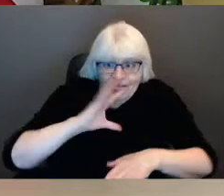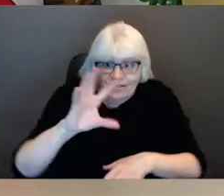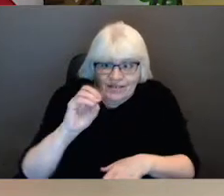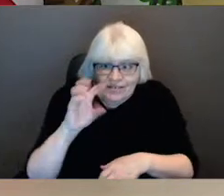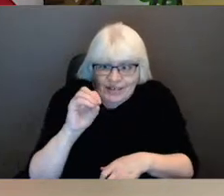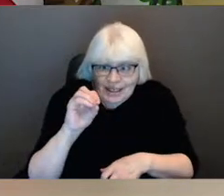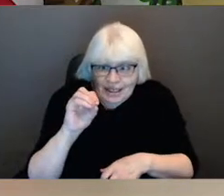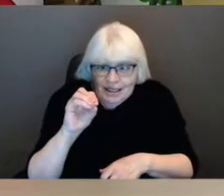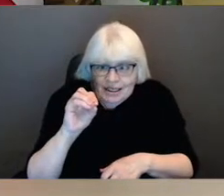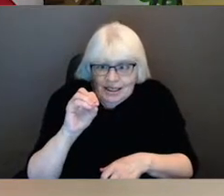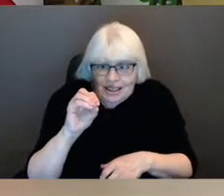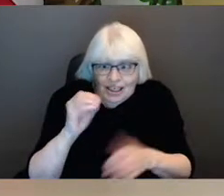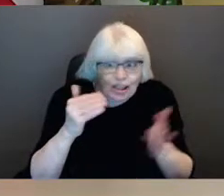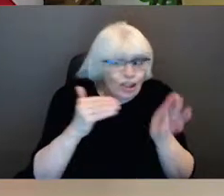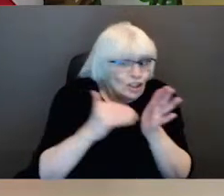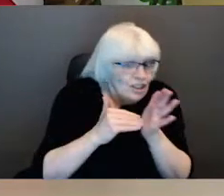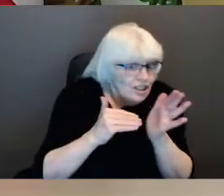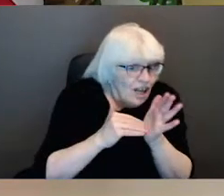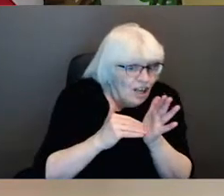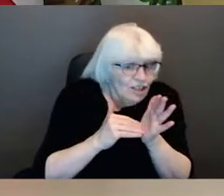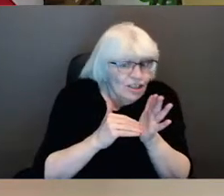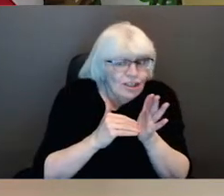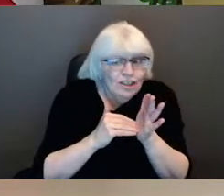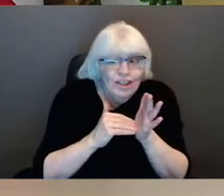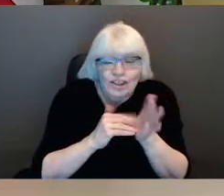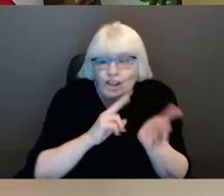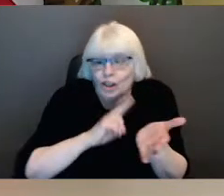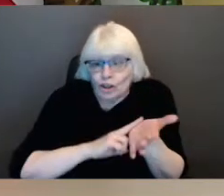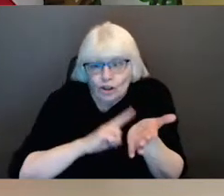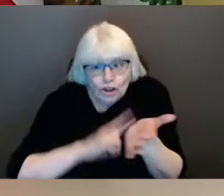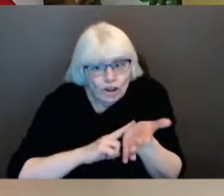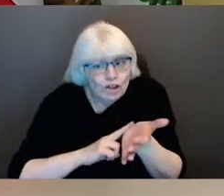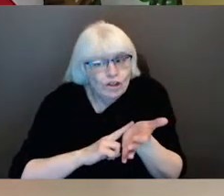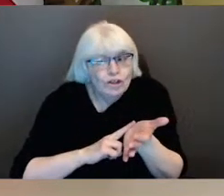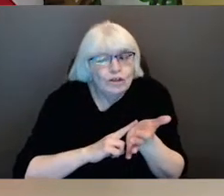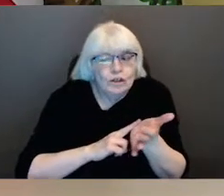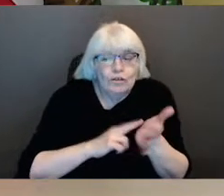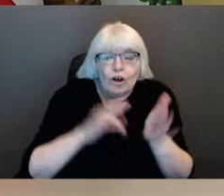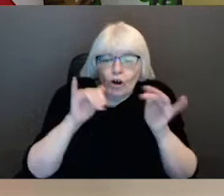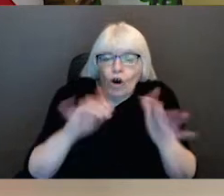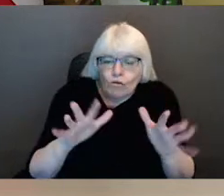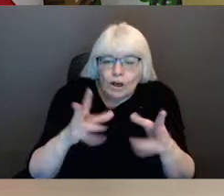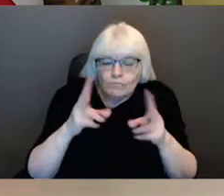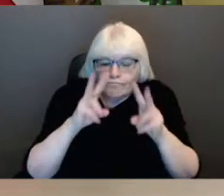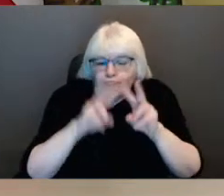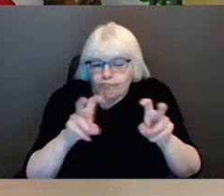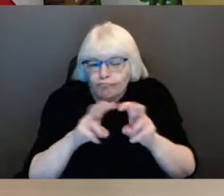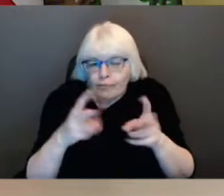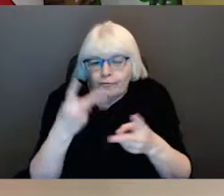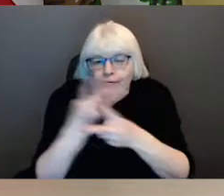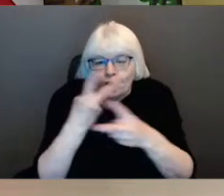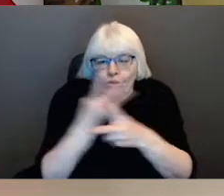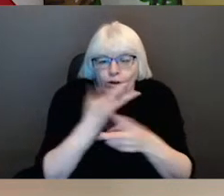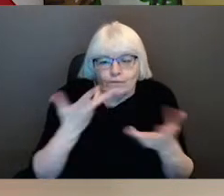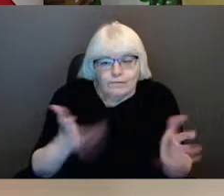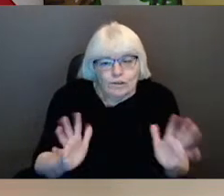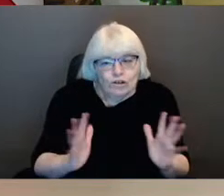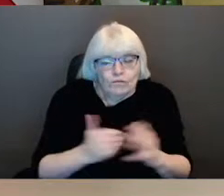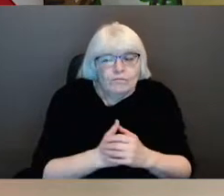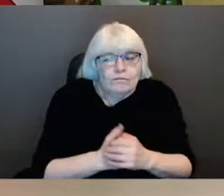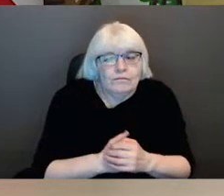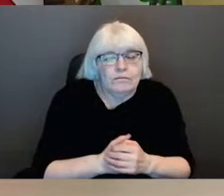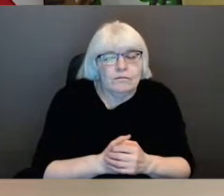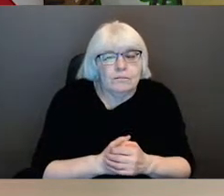physicians, nurse practitioners. And I had one more quick question. You had said that one of the groups that is in that